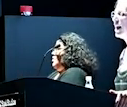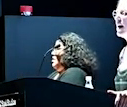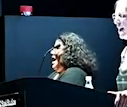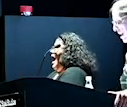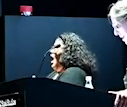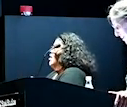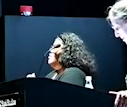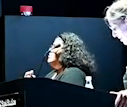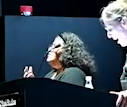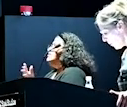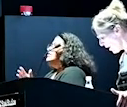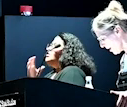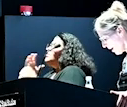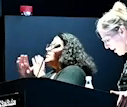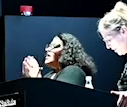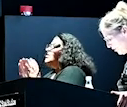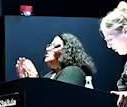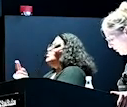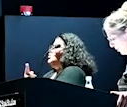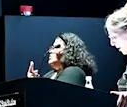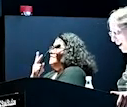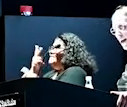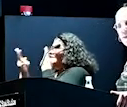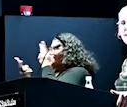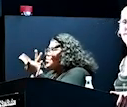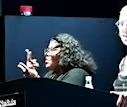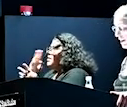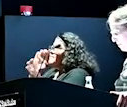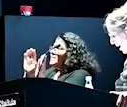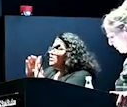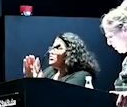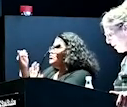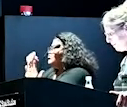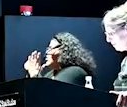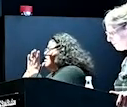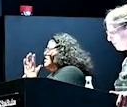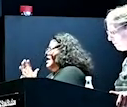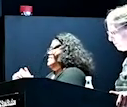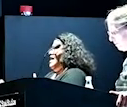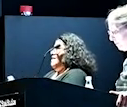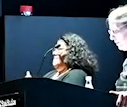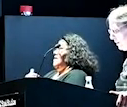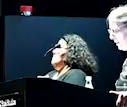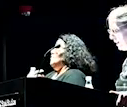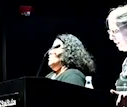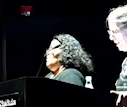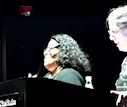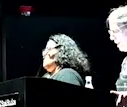was. And that went on to have lasting impact with me.